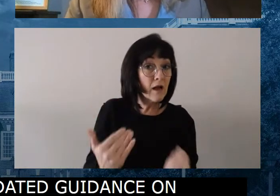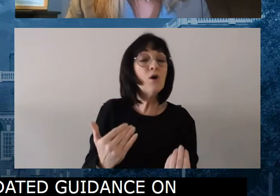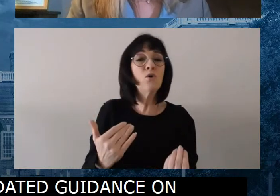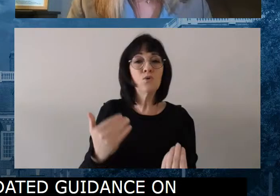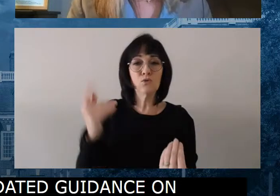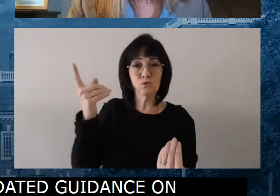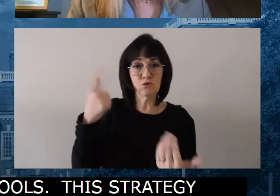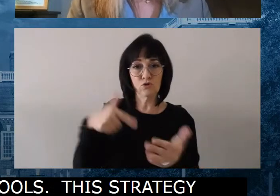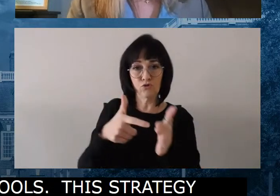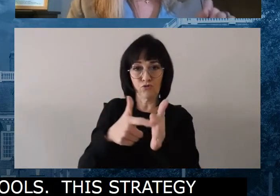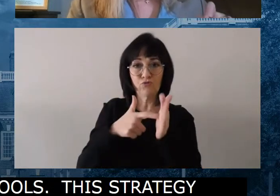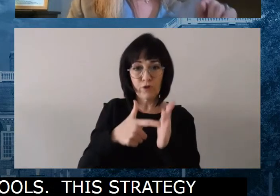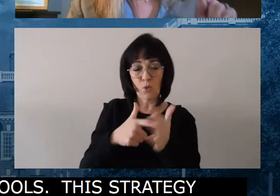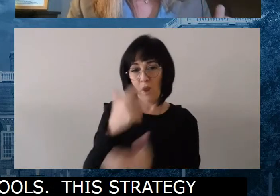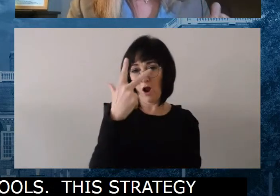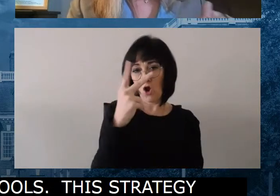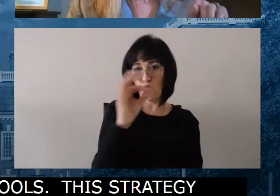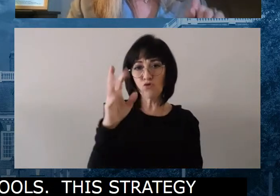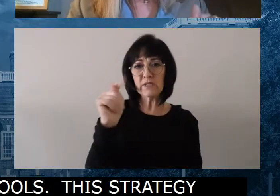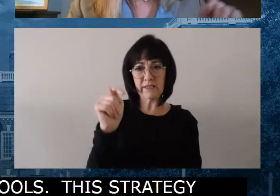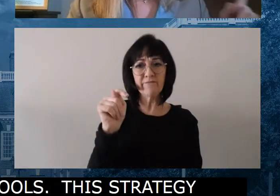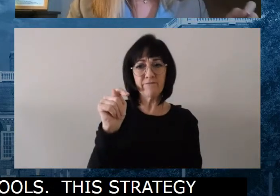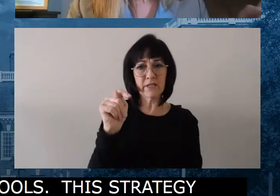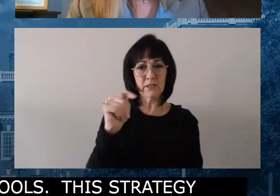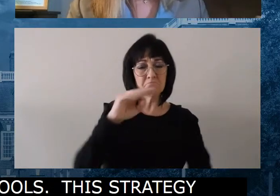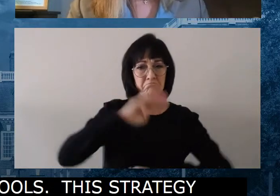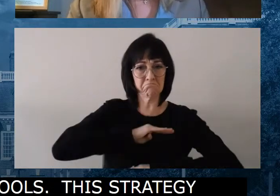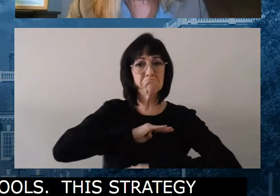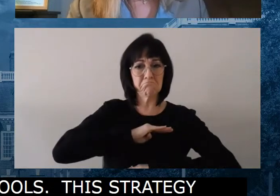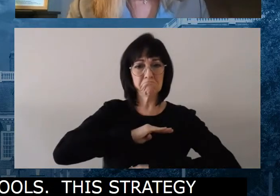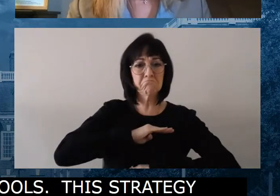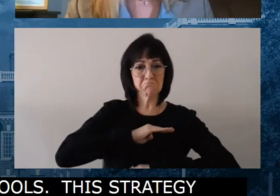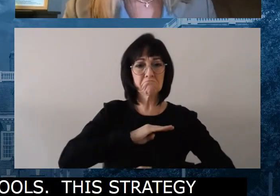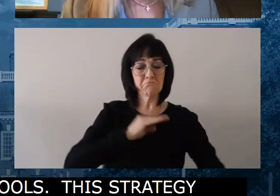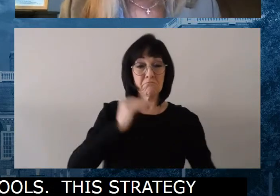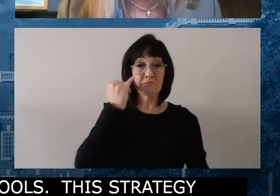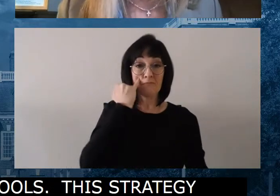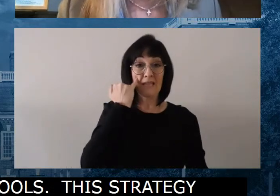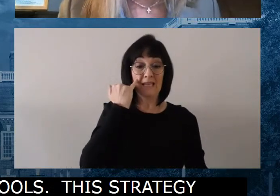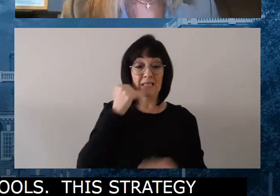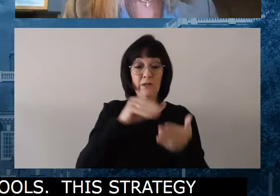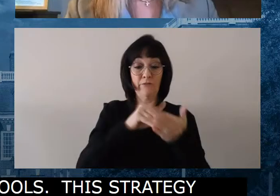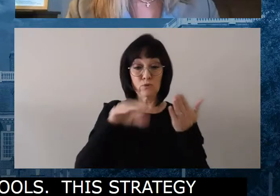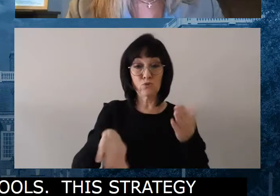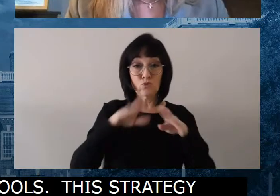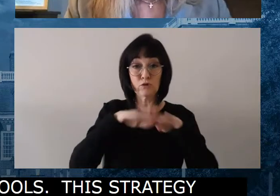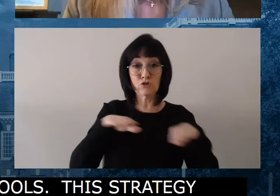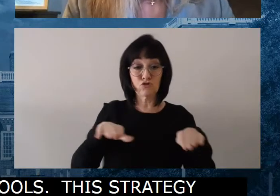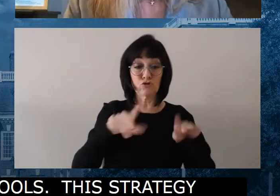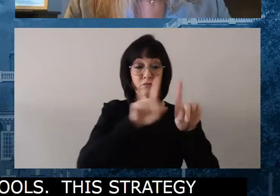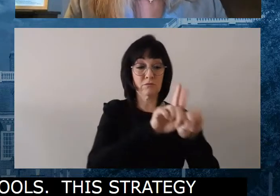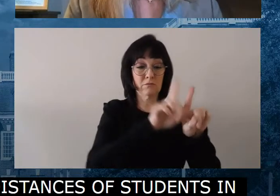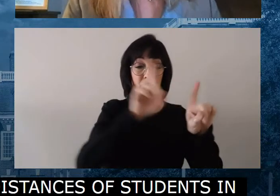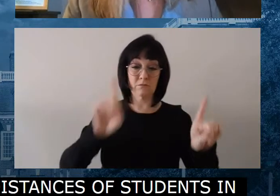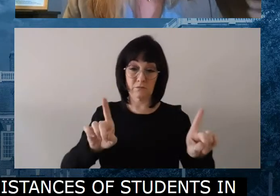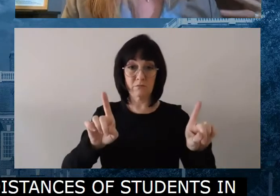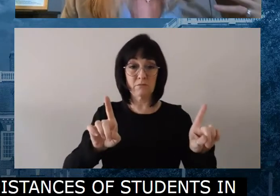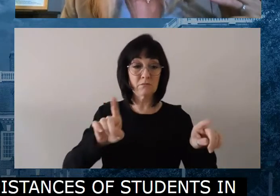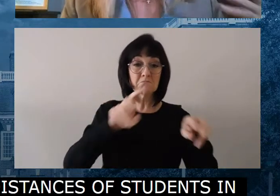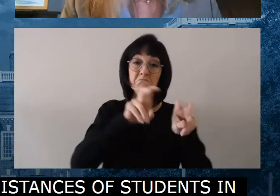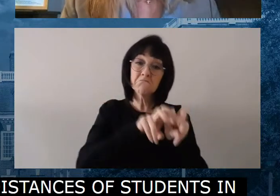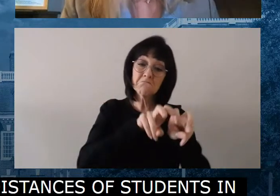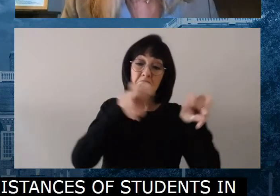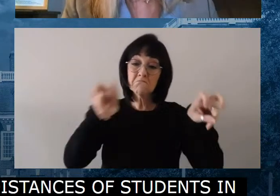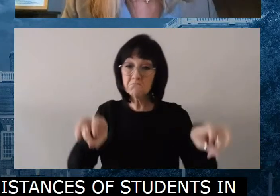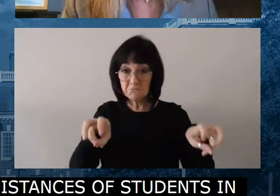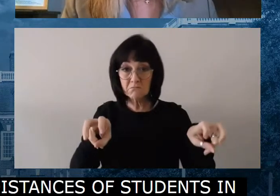distancing between students and classrooms is sufficient as long as other protection and precautions are being followed. So